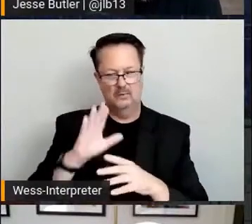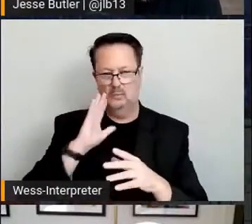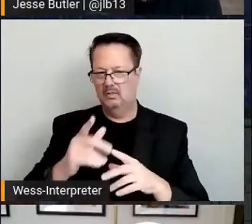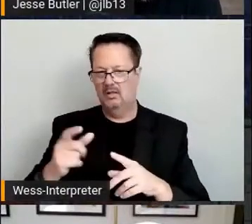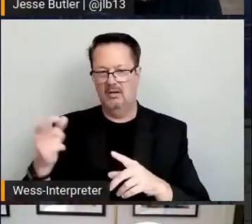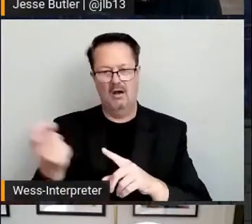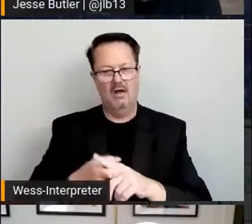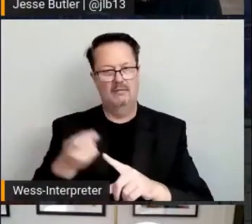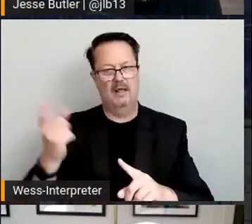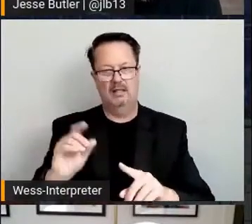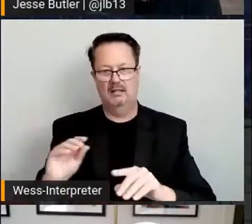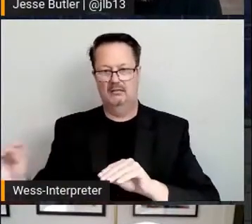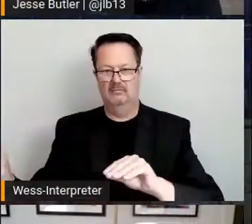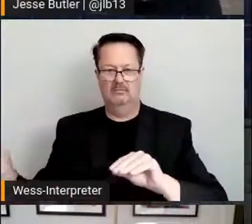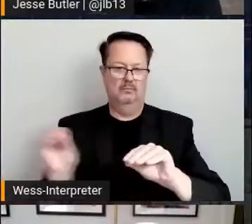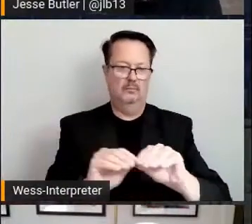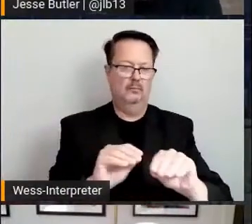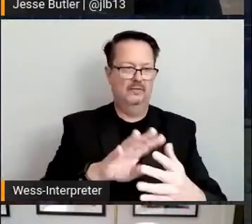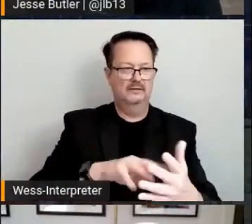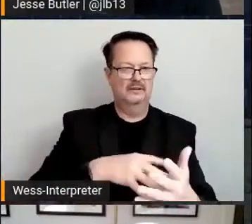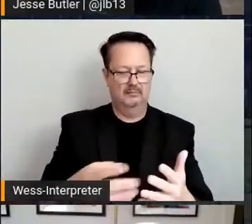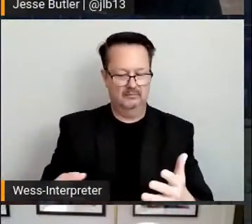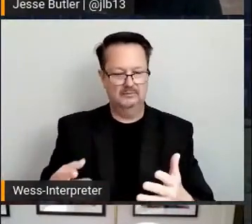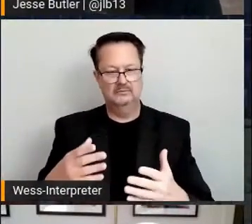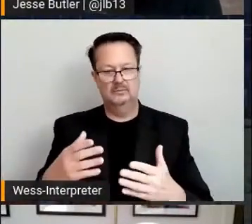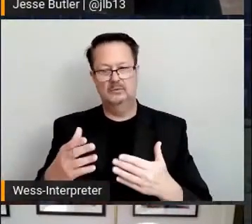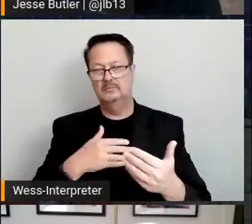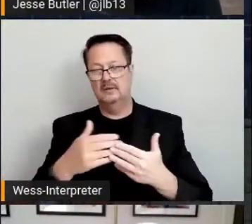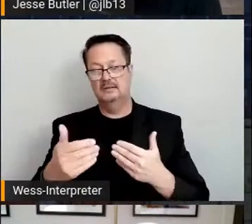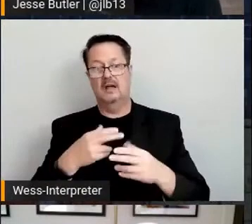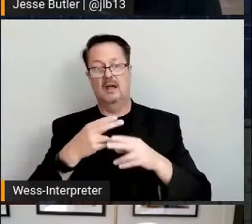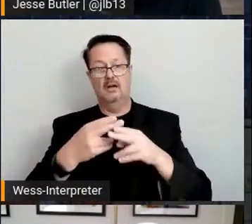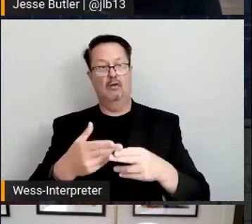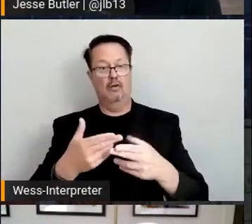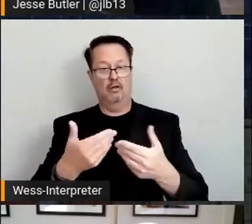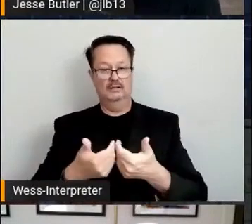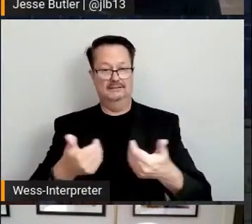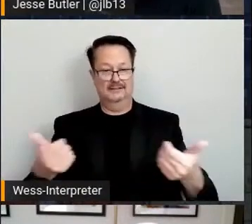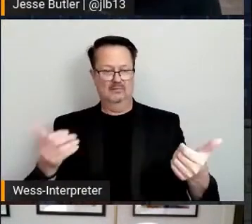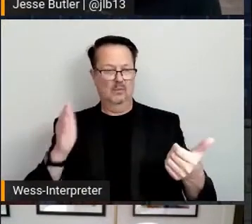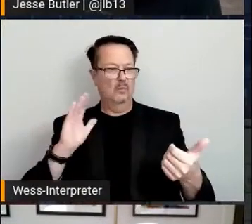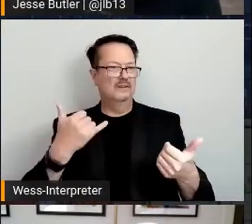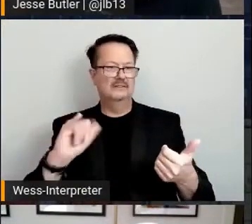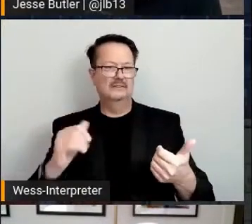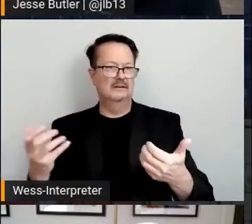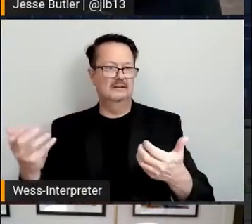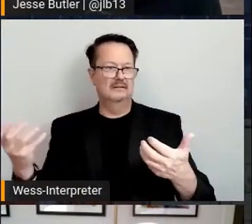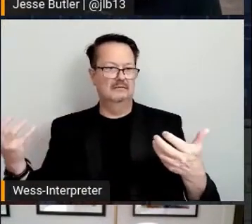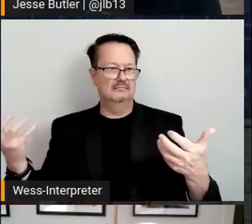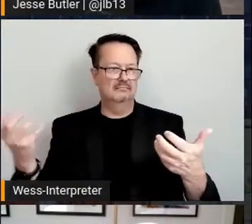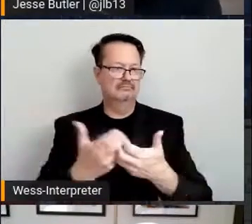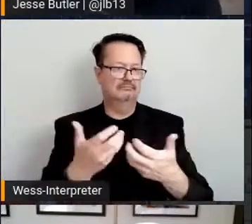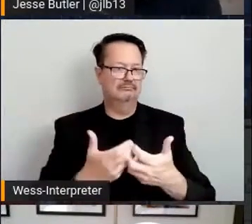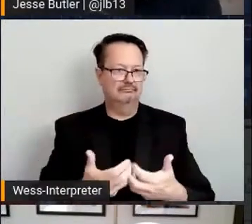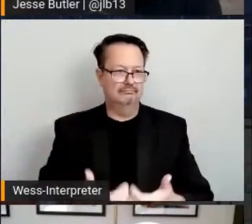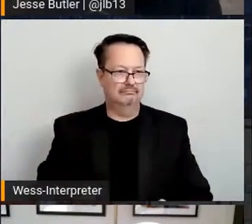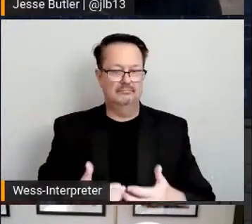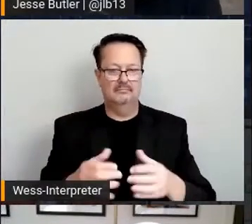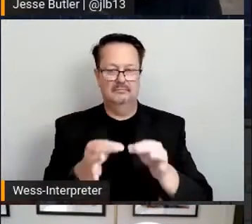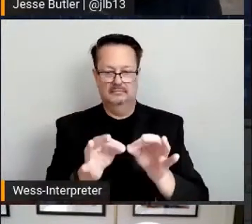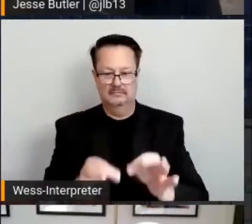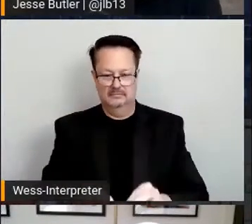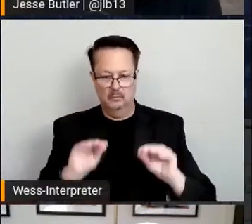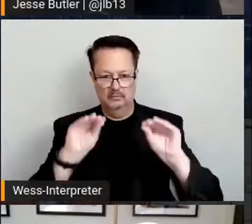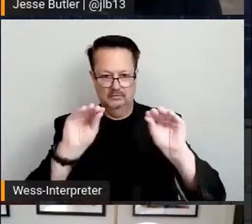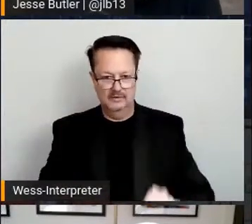table. So as much as I call this function, we're gonna get more rows in the DynamoDB table. So if I